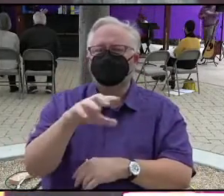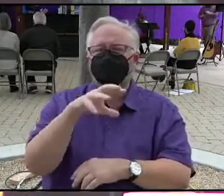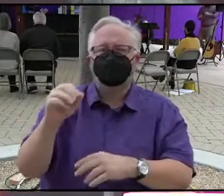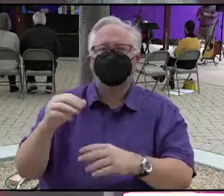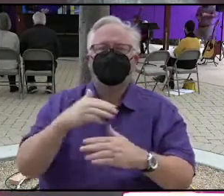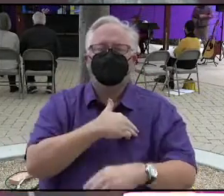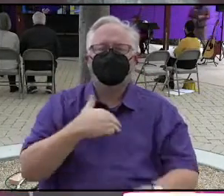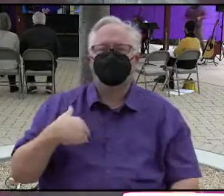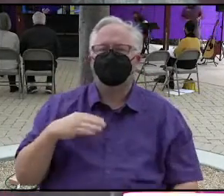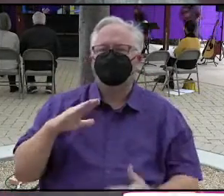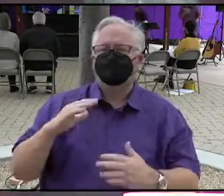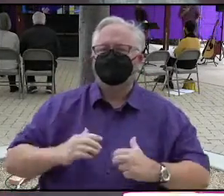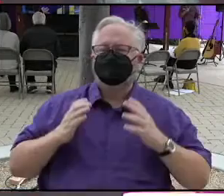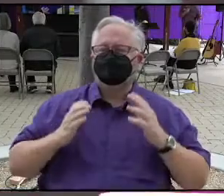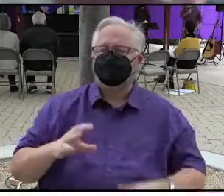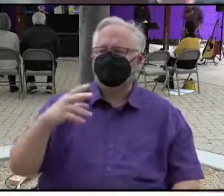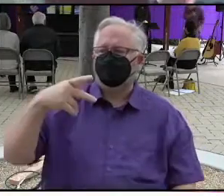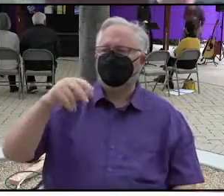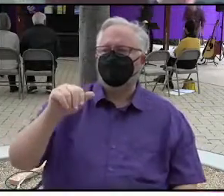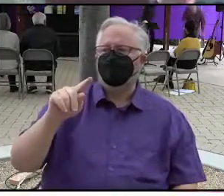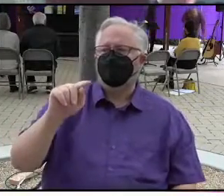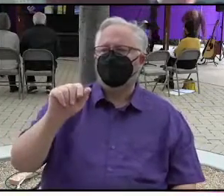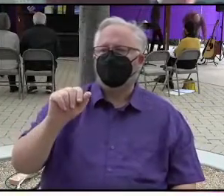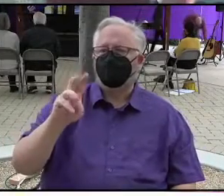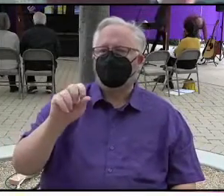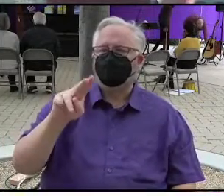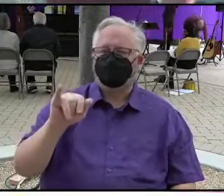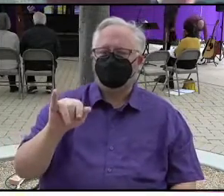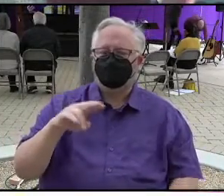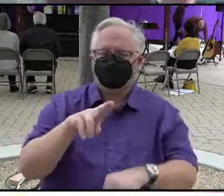Nation. Dr. Kimmerer